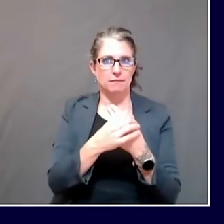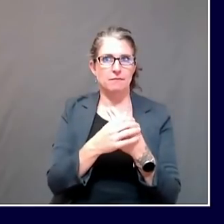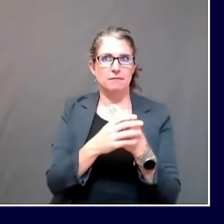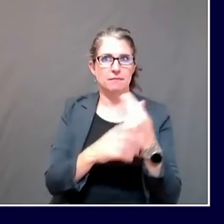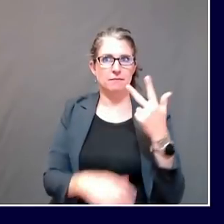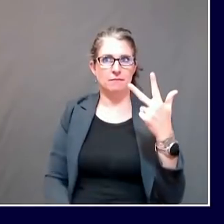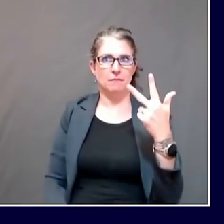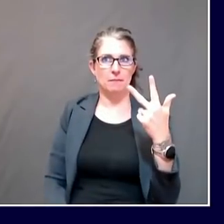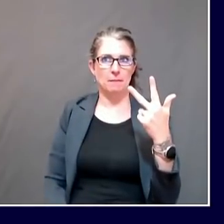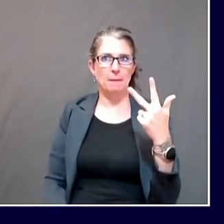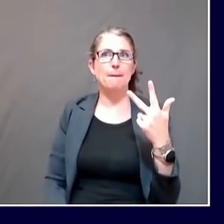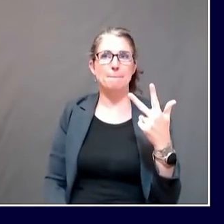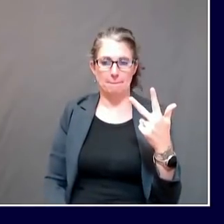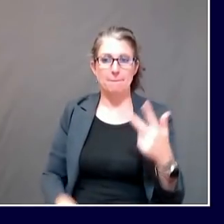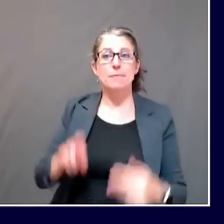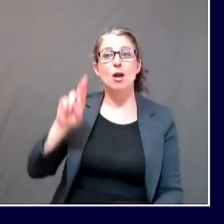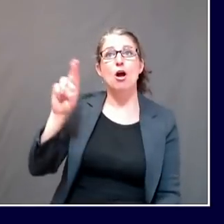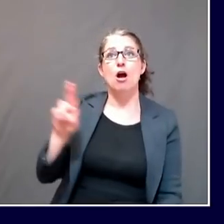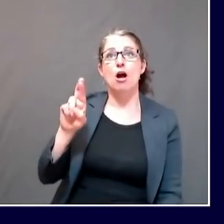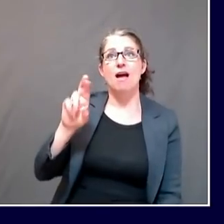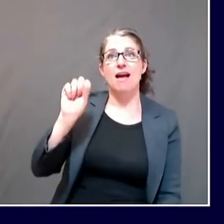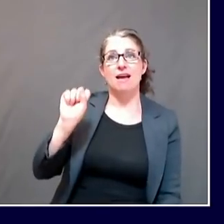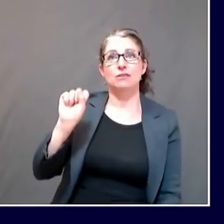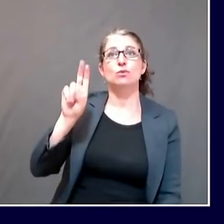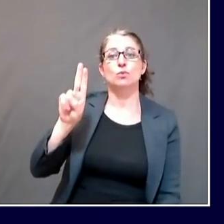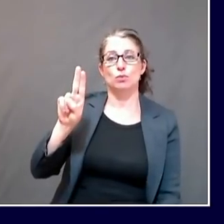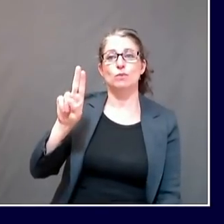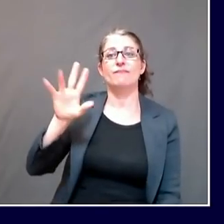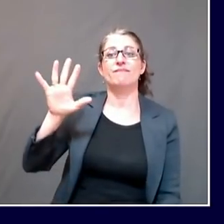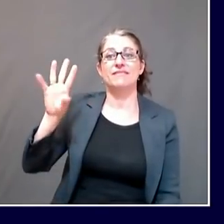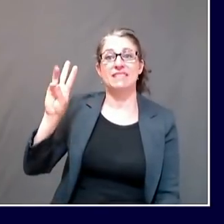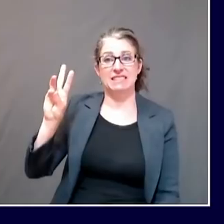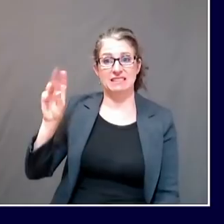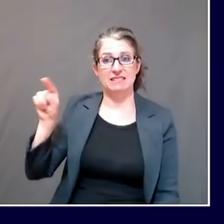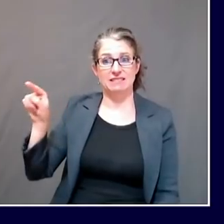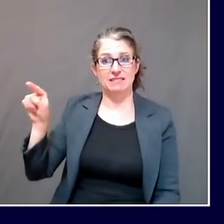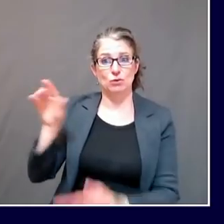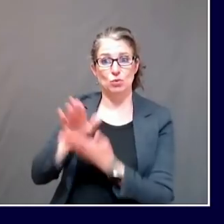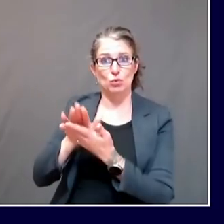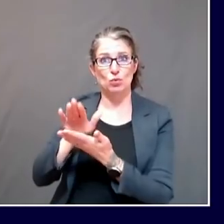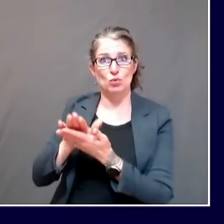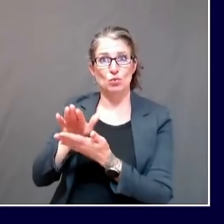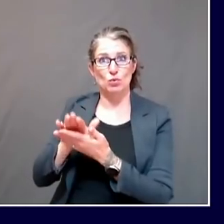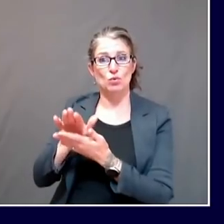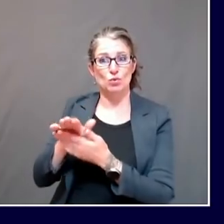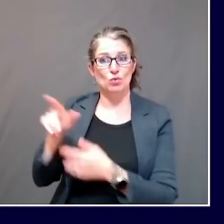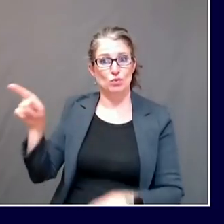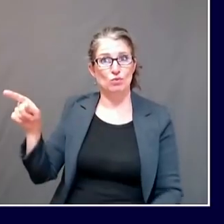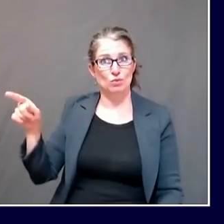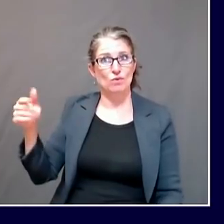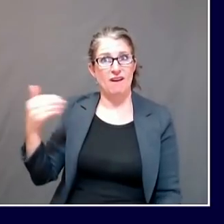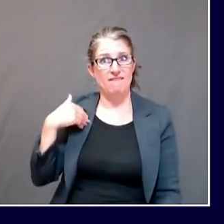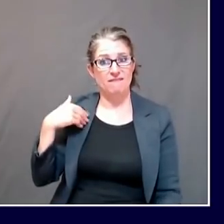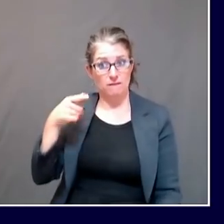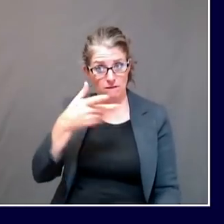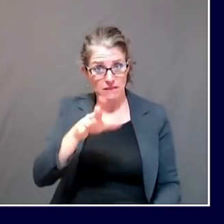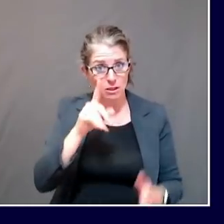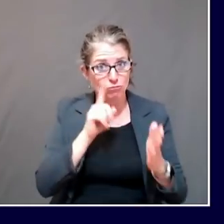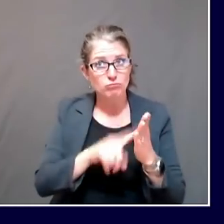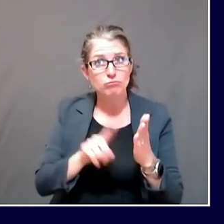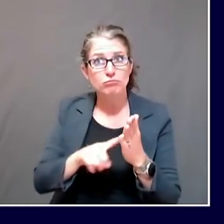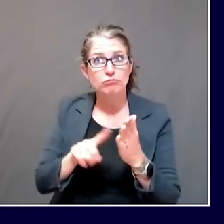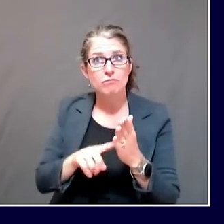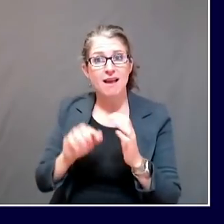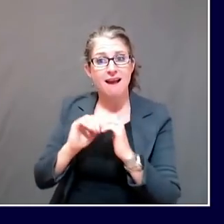that as a possible outbreak? And do you know if those cases spread at the school or if they were from elsewhere in the community?